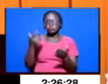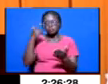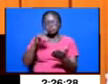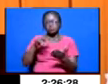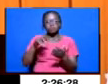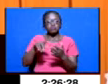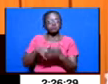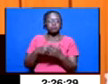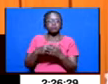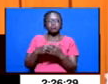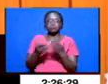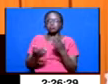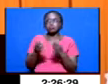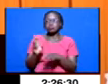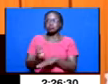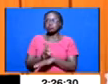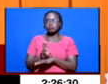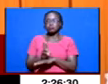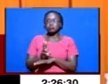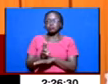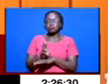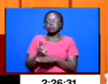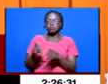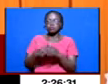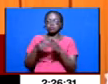if you have to use that name, initiator,